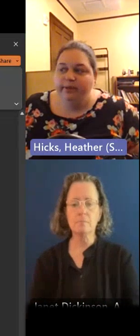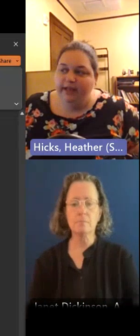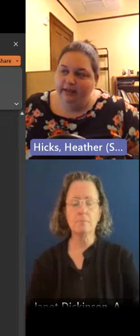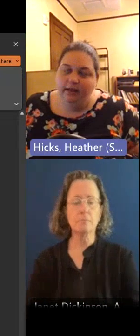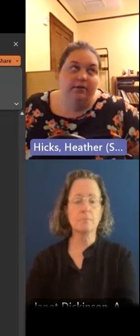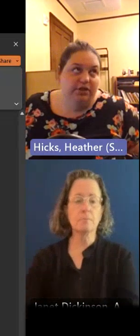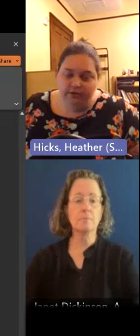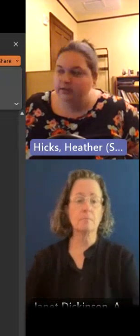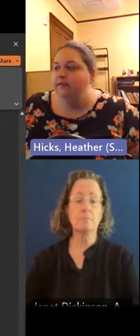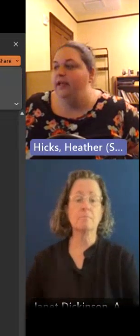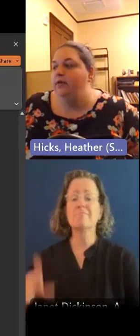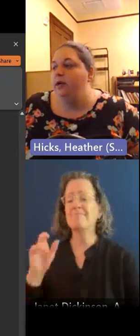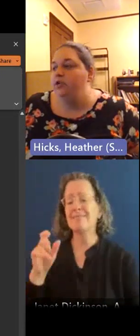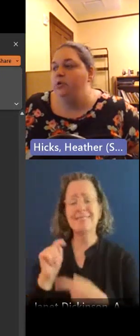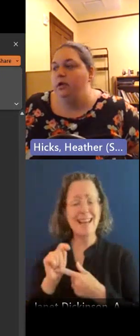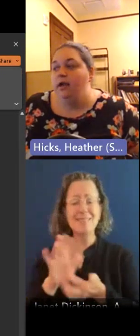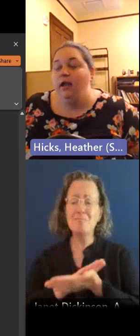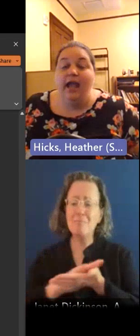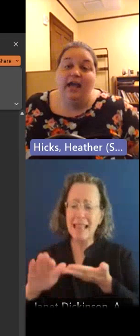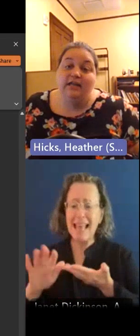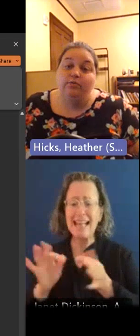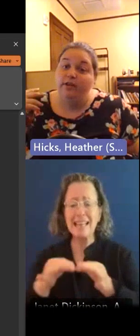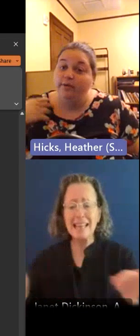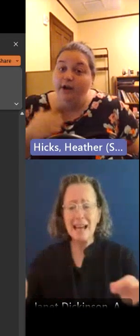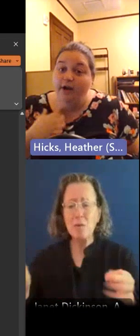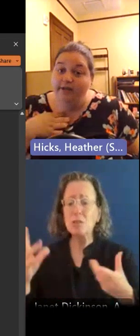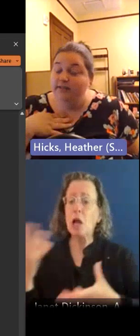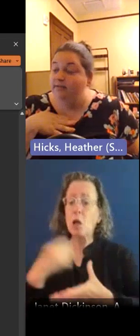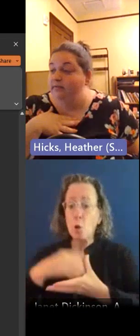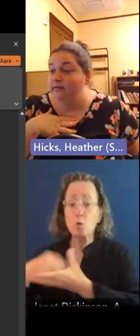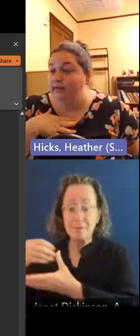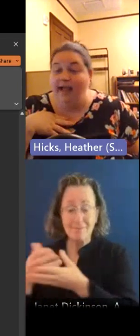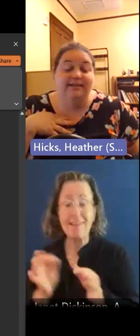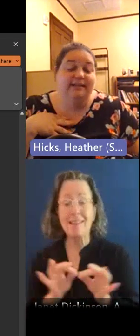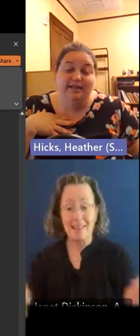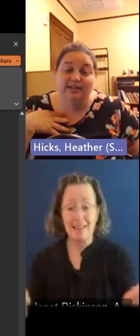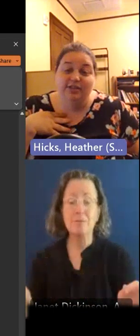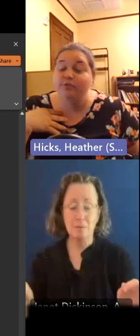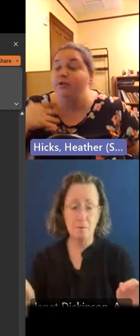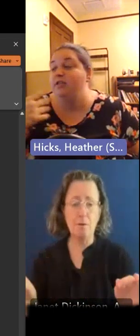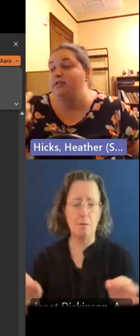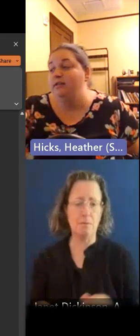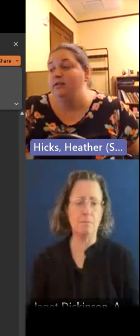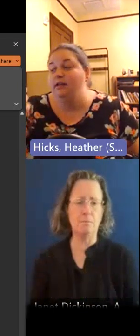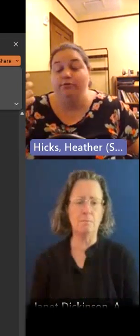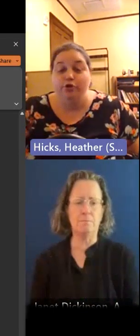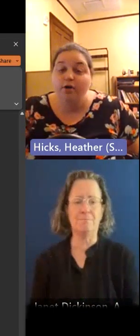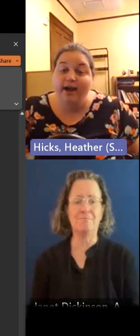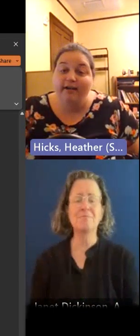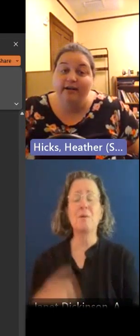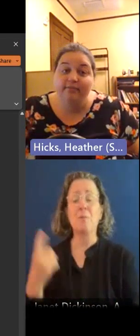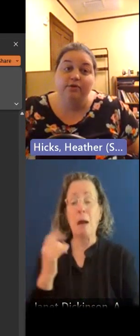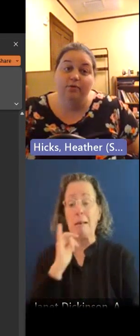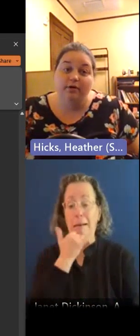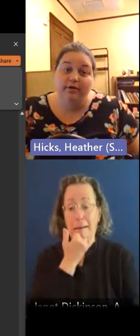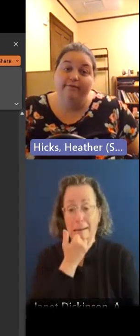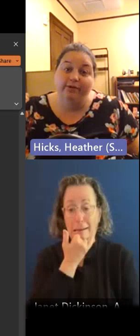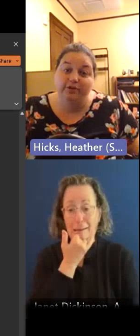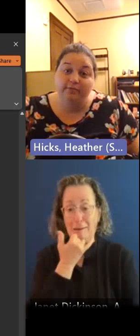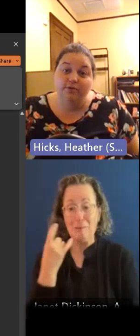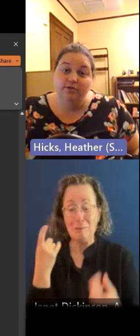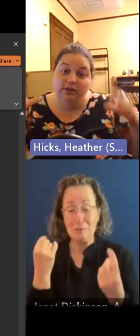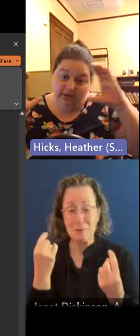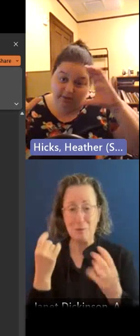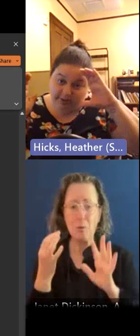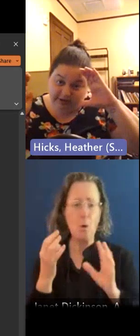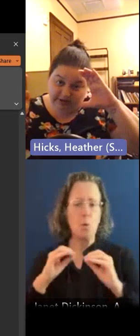Text should be in plain language, inclusive language, and one that we always accidentally do is either no acronyms, or if the first